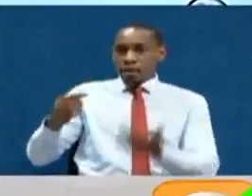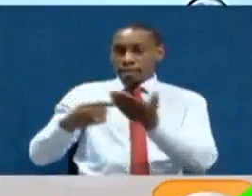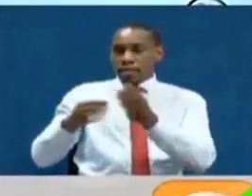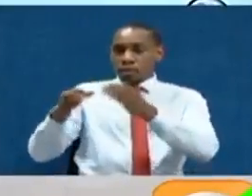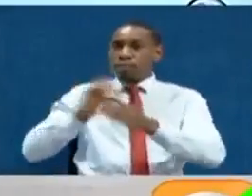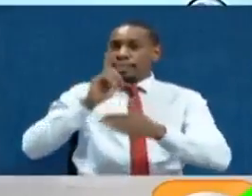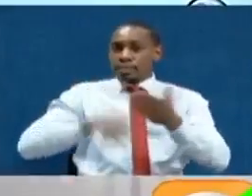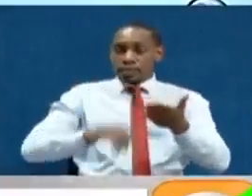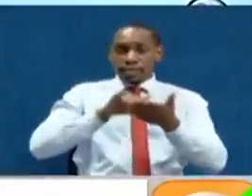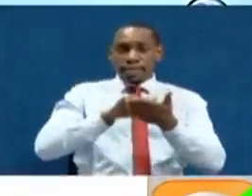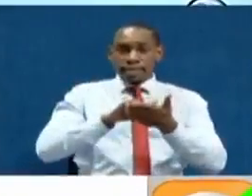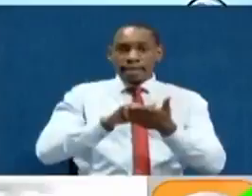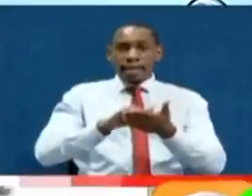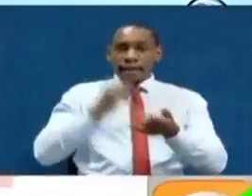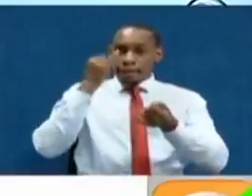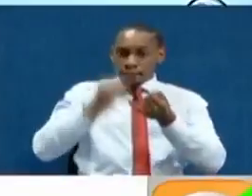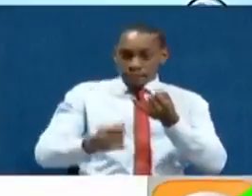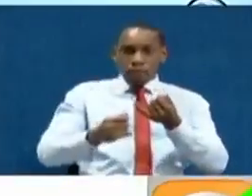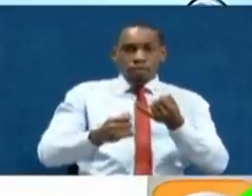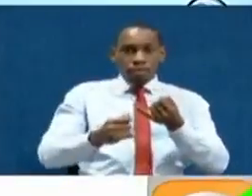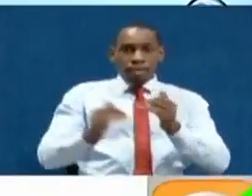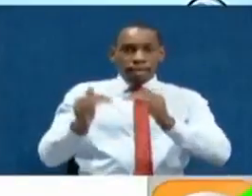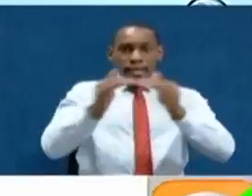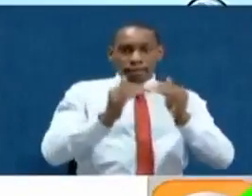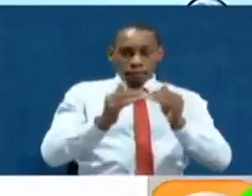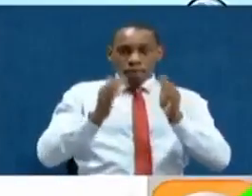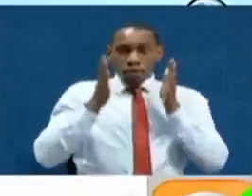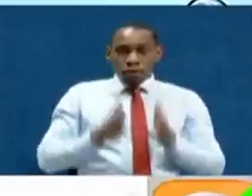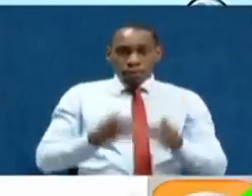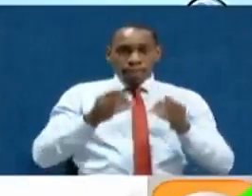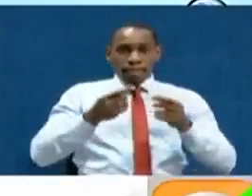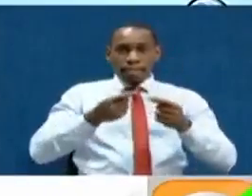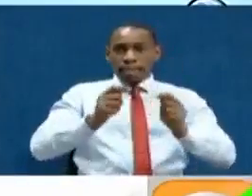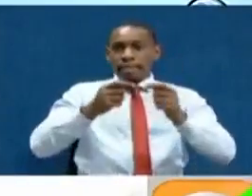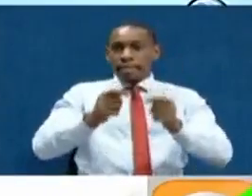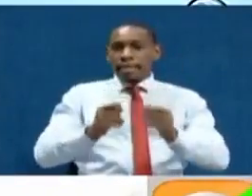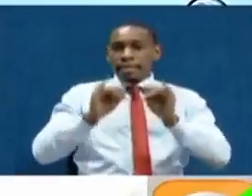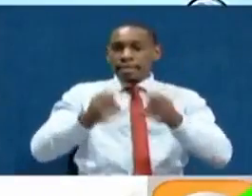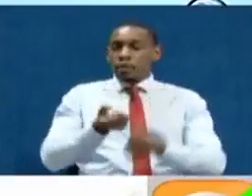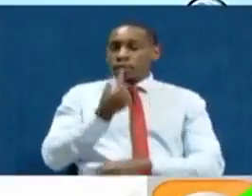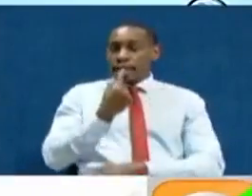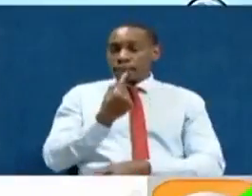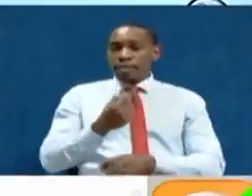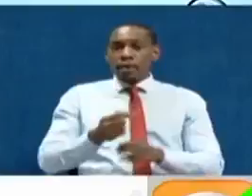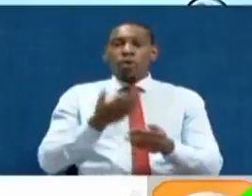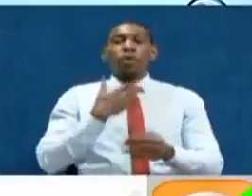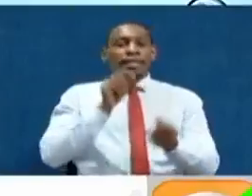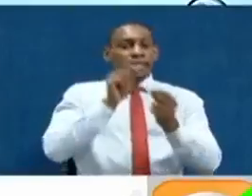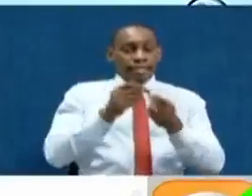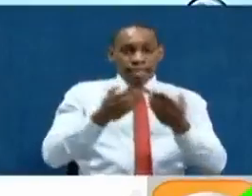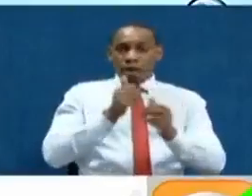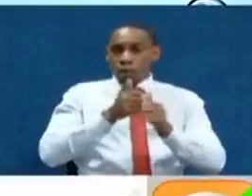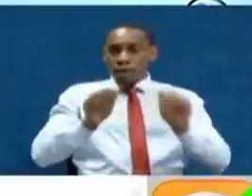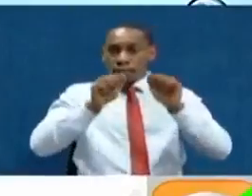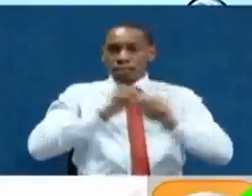Moderna says it is entering the final stages of human trials for its new vaccine later this month to test how well